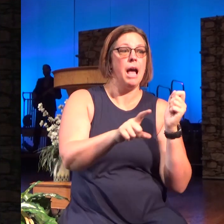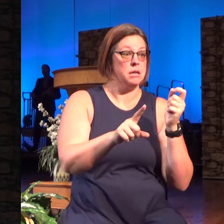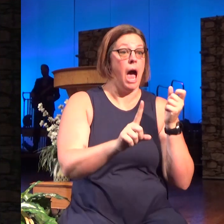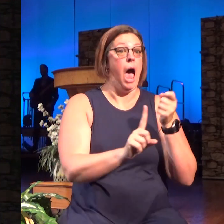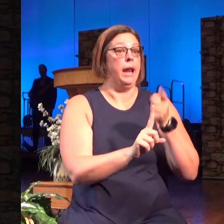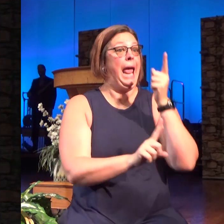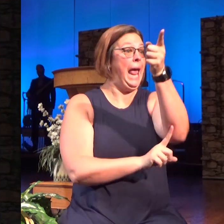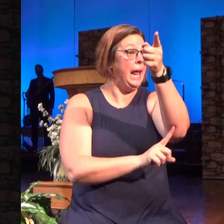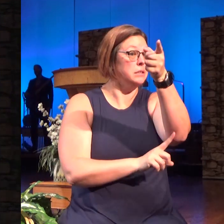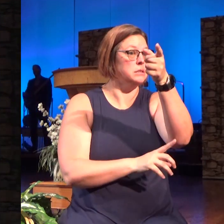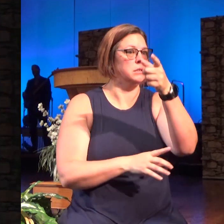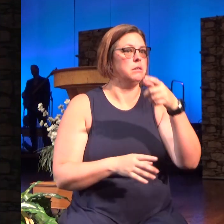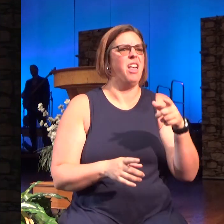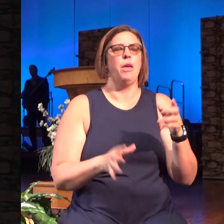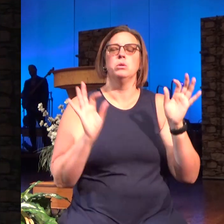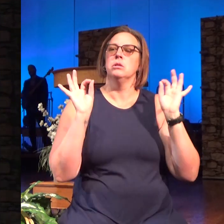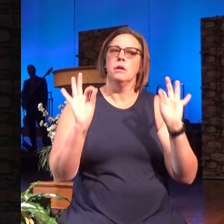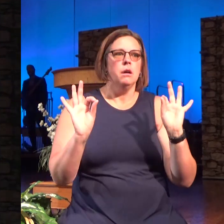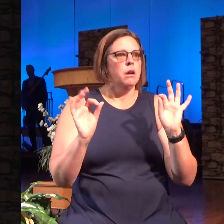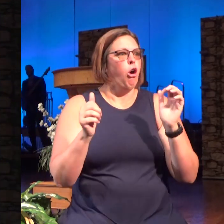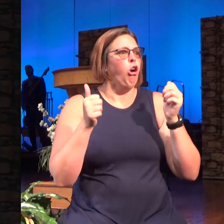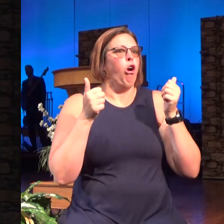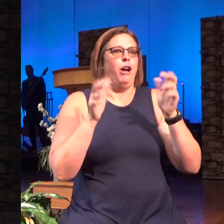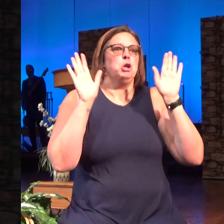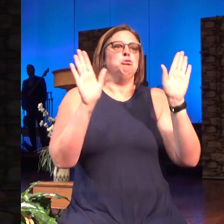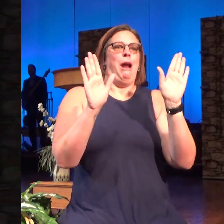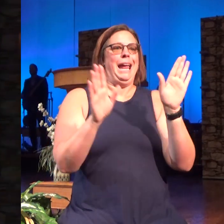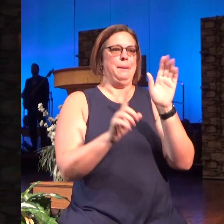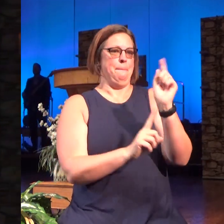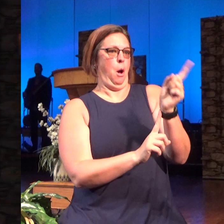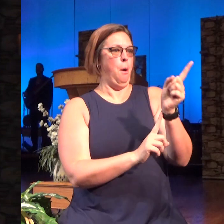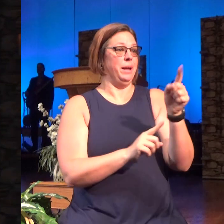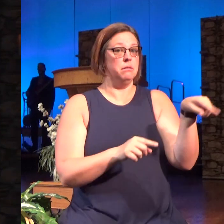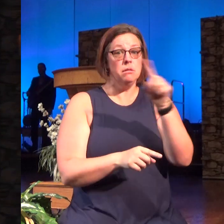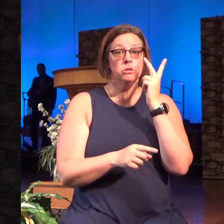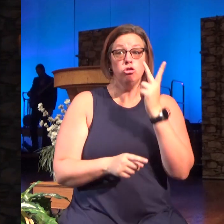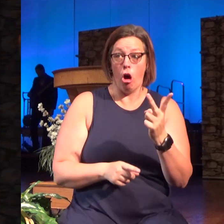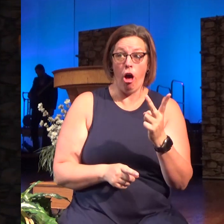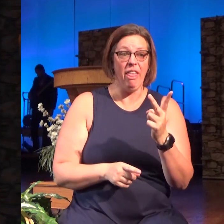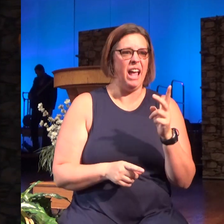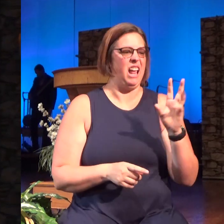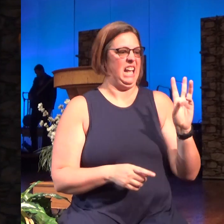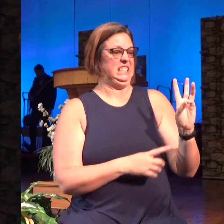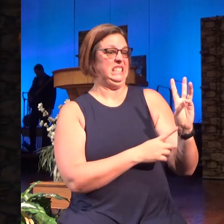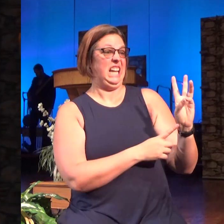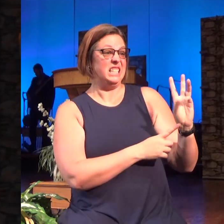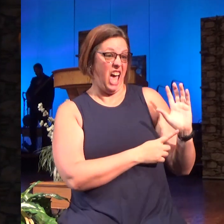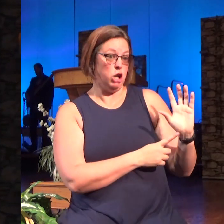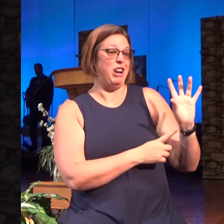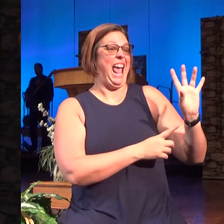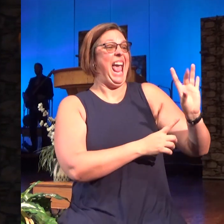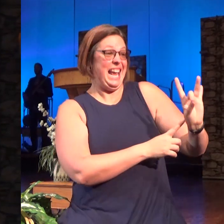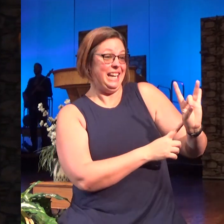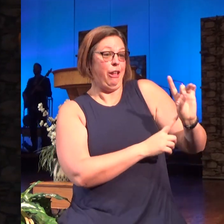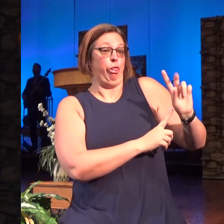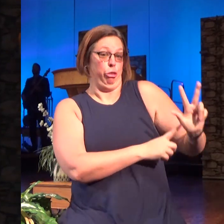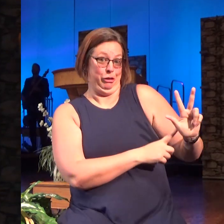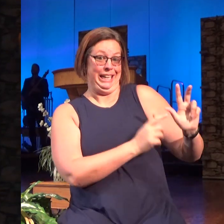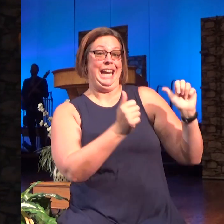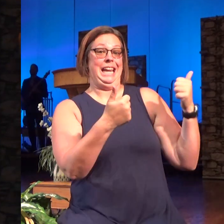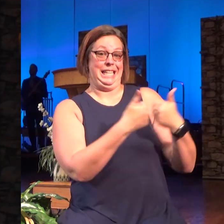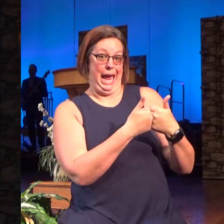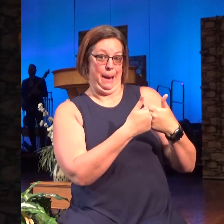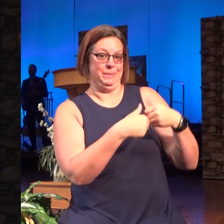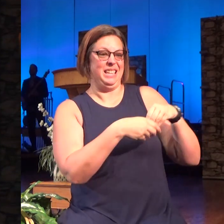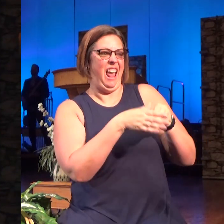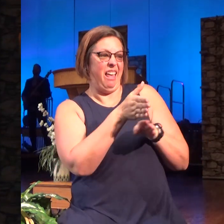moments in baseball right there. So that's today's baseball fact. 683 games in the minors, and he came and made it to the show and got a hit.